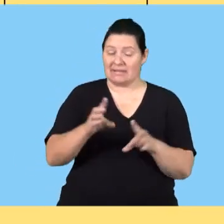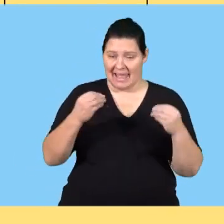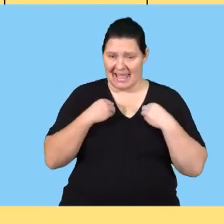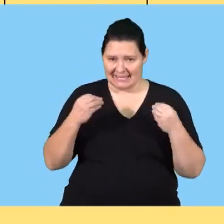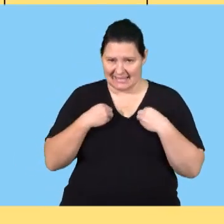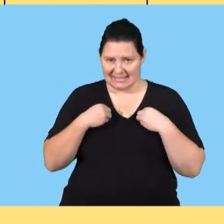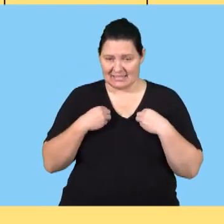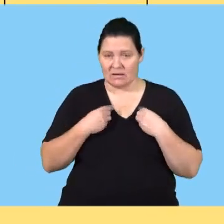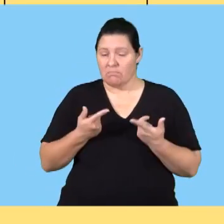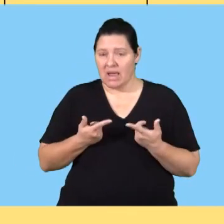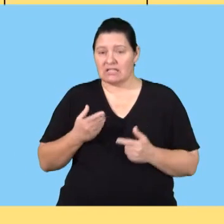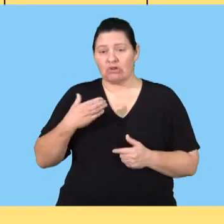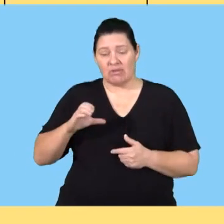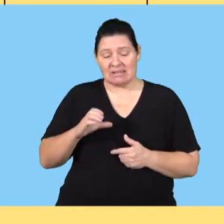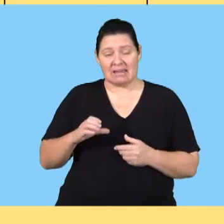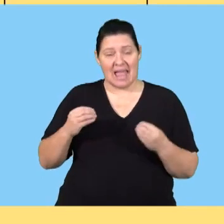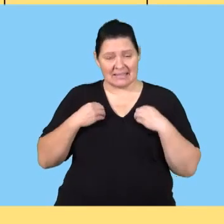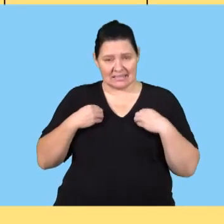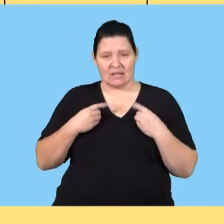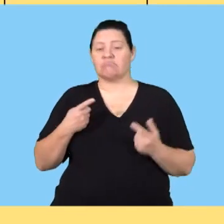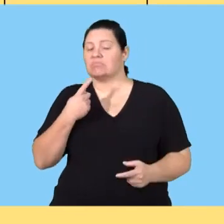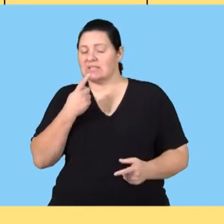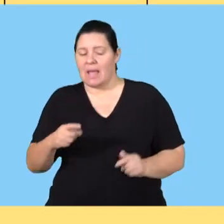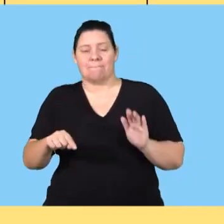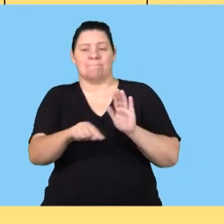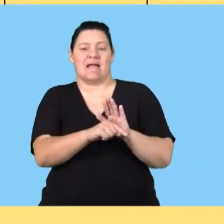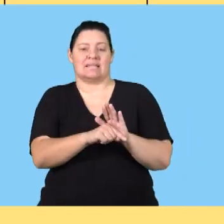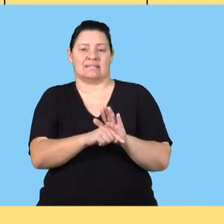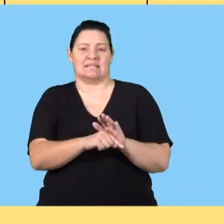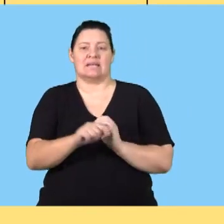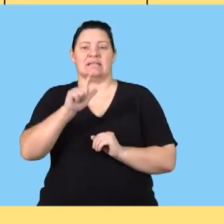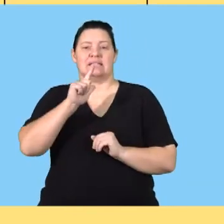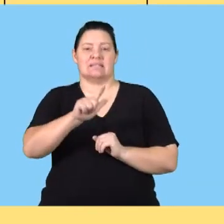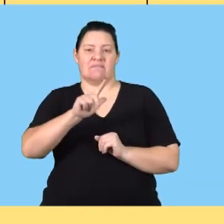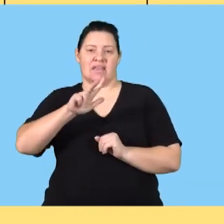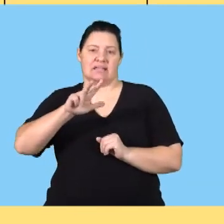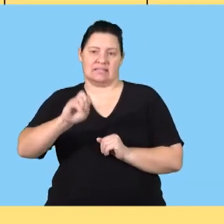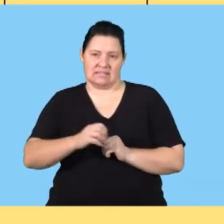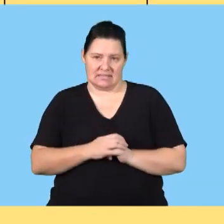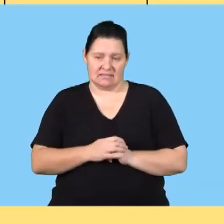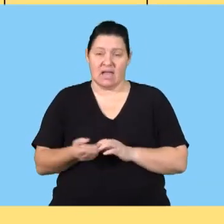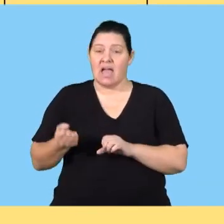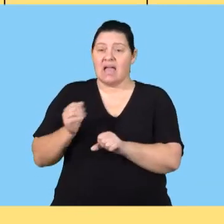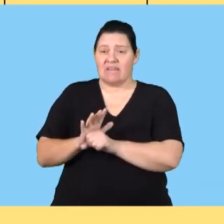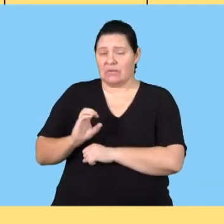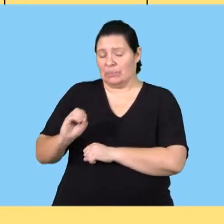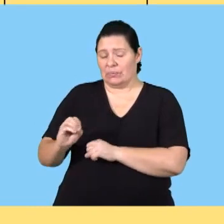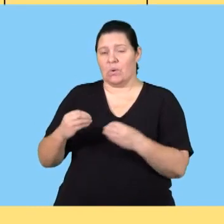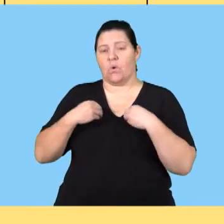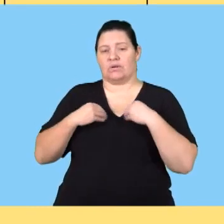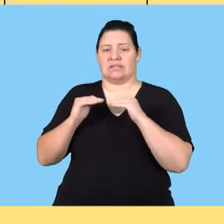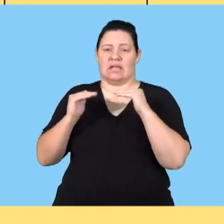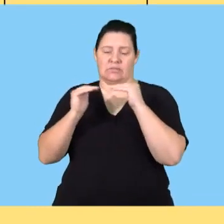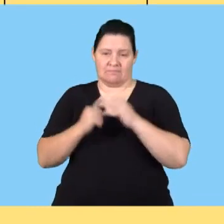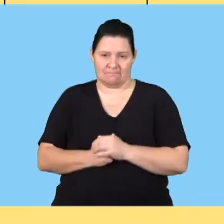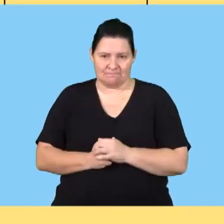an asset. Once we credit an asset, we're coming to say minus 780. No effect on